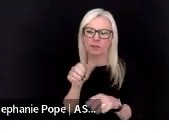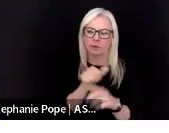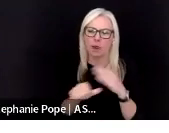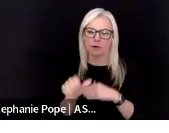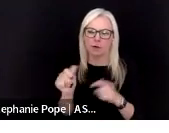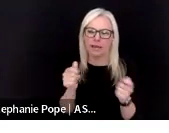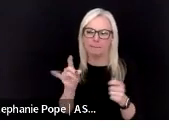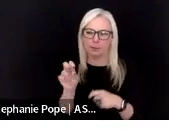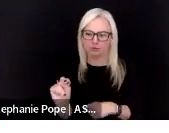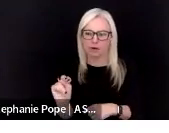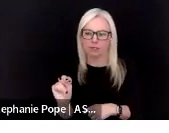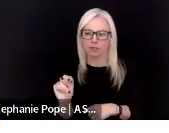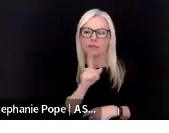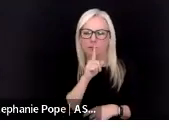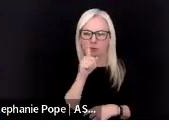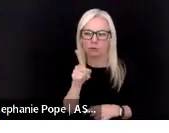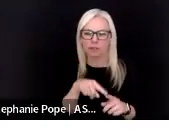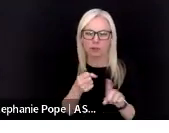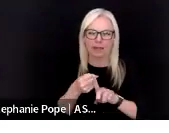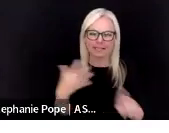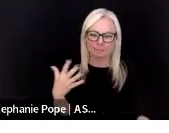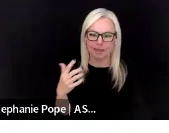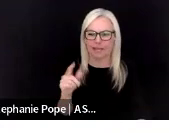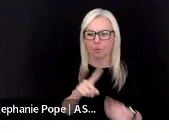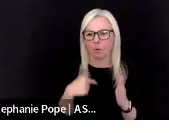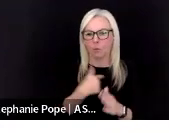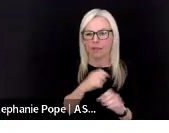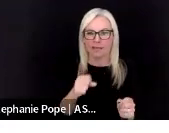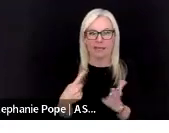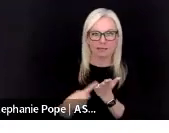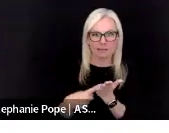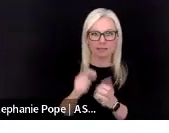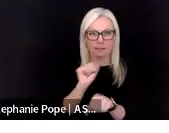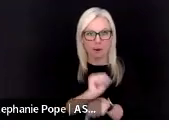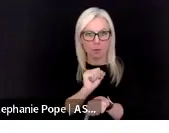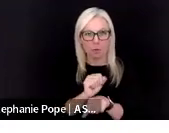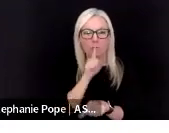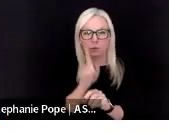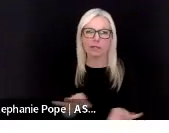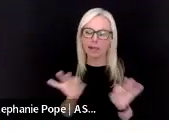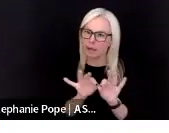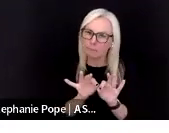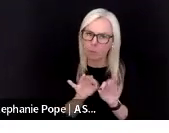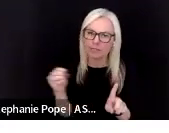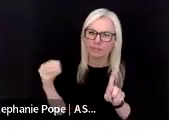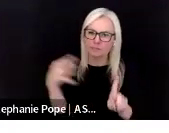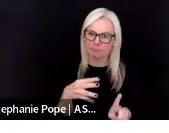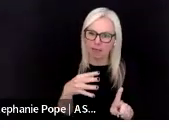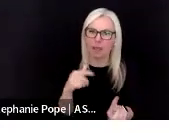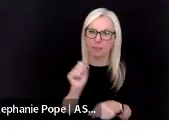Hochul administration, is really to expand what we can talk about our work. We think it's really important to shine a spotlight on the work that we